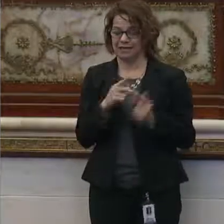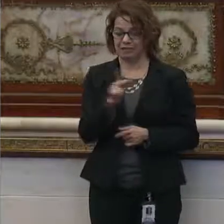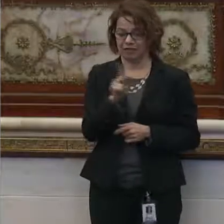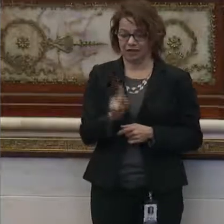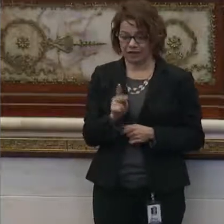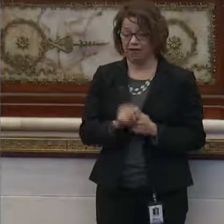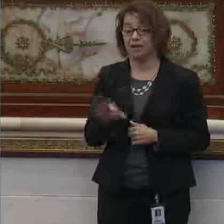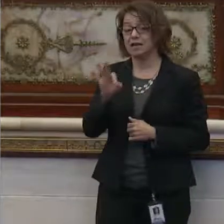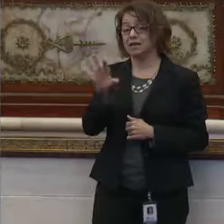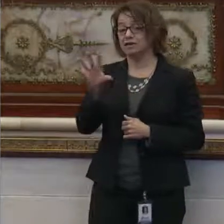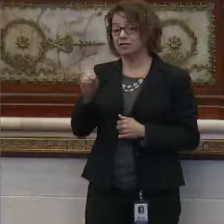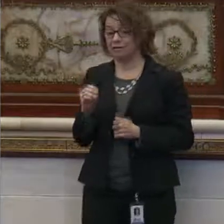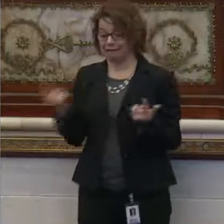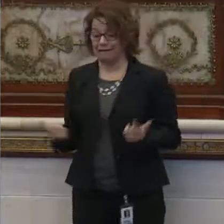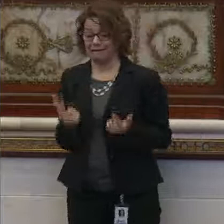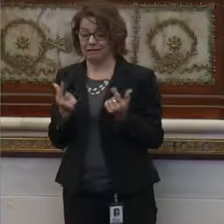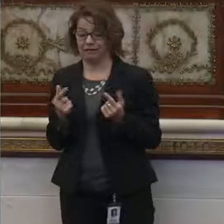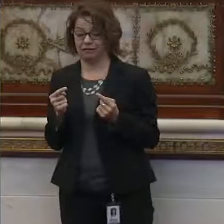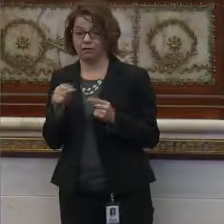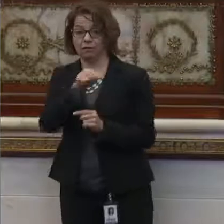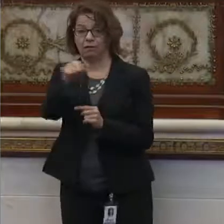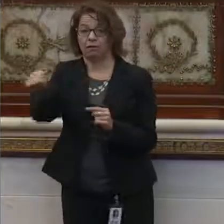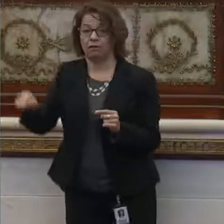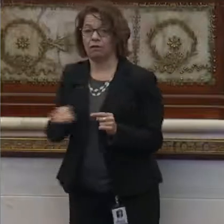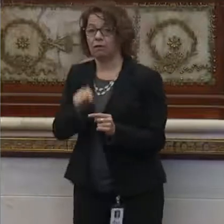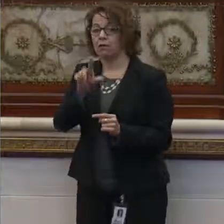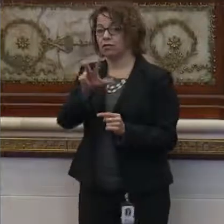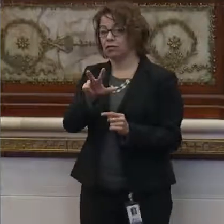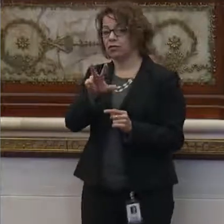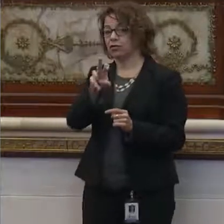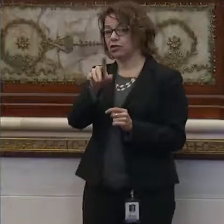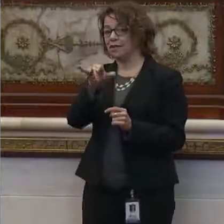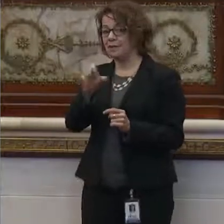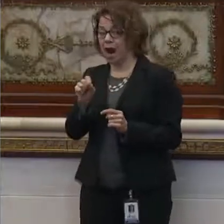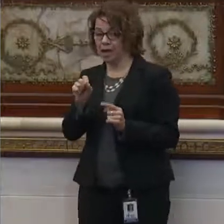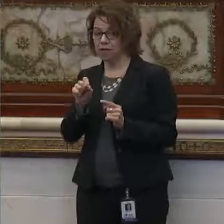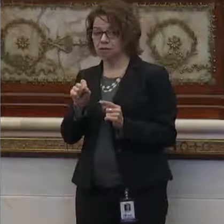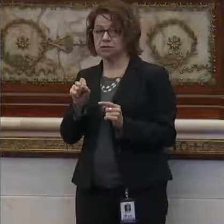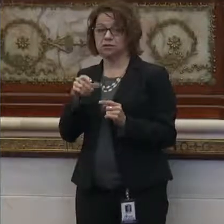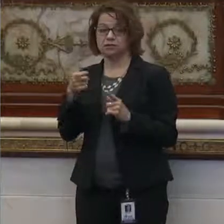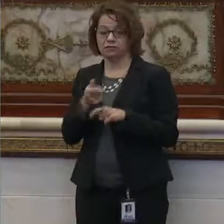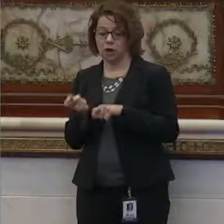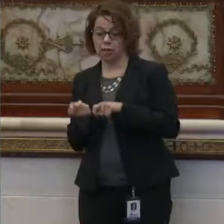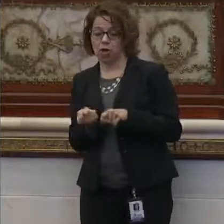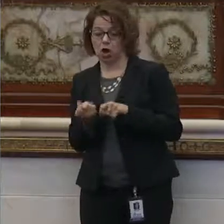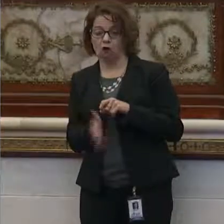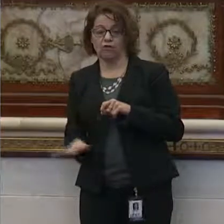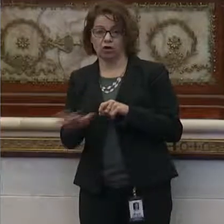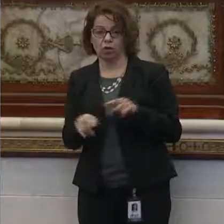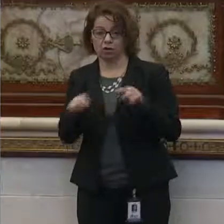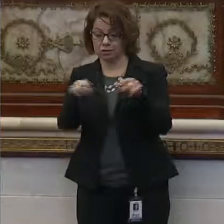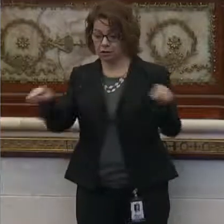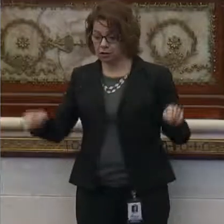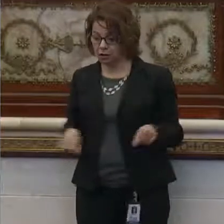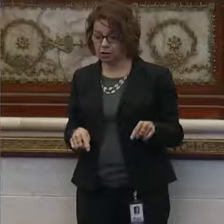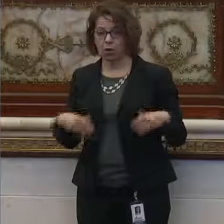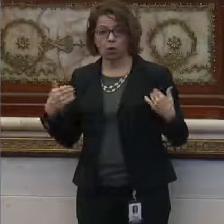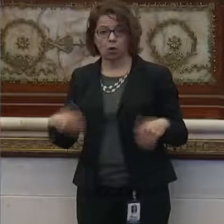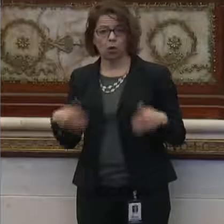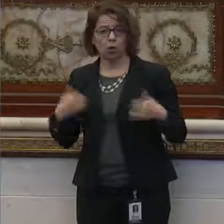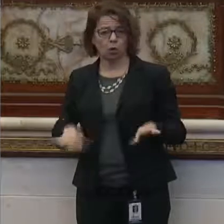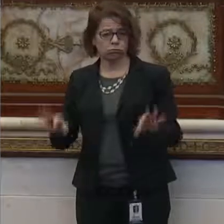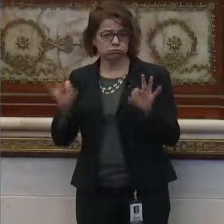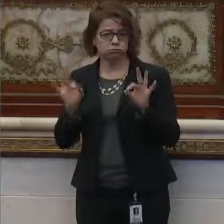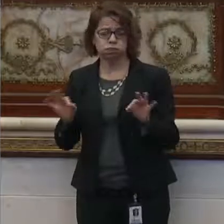live within 3 miles of our golf course. And so if we can do business with local community